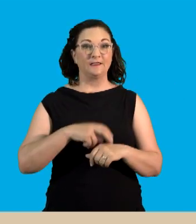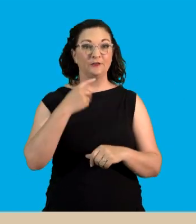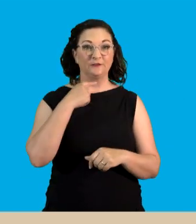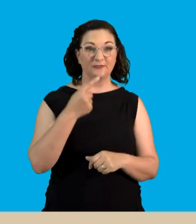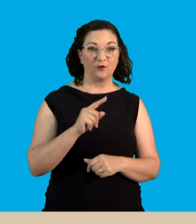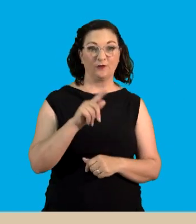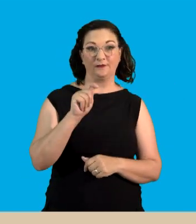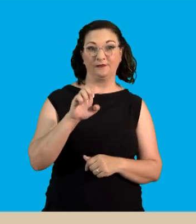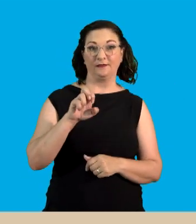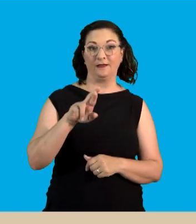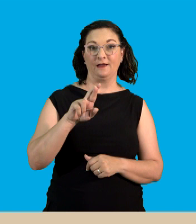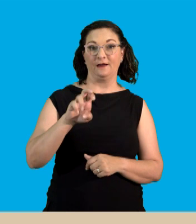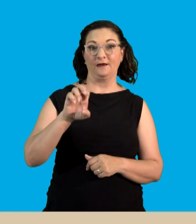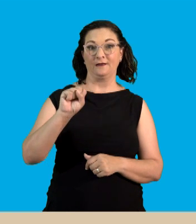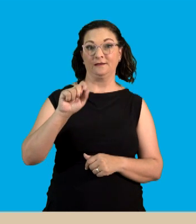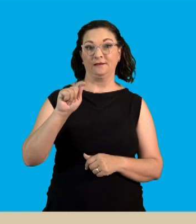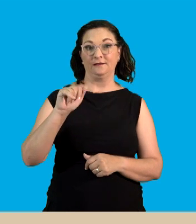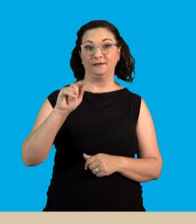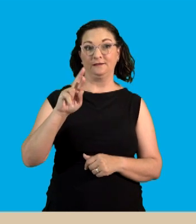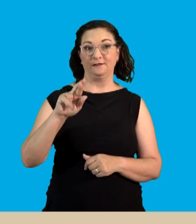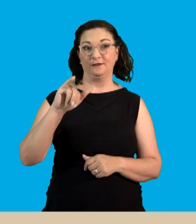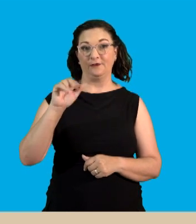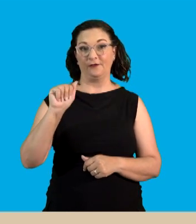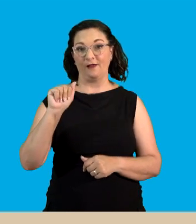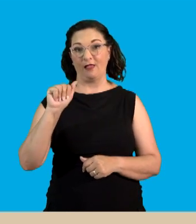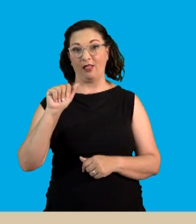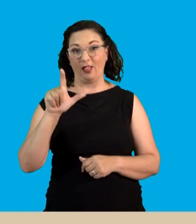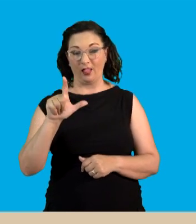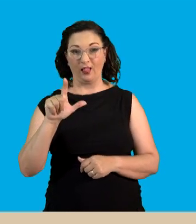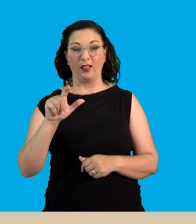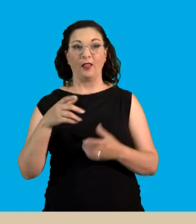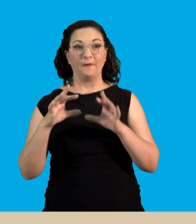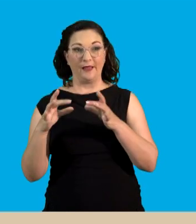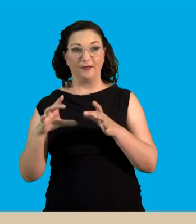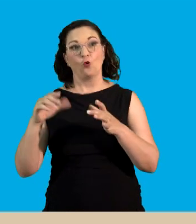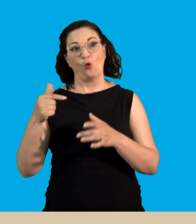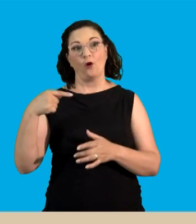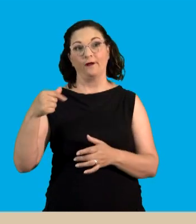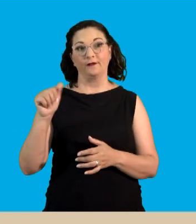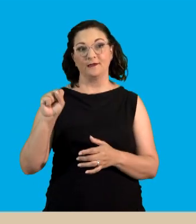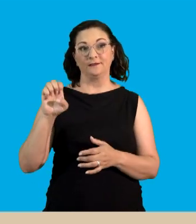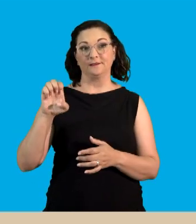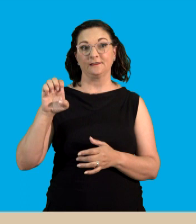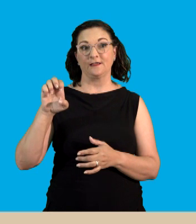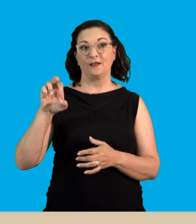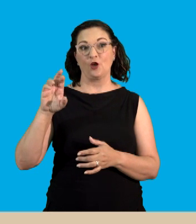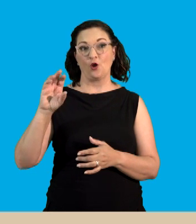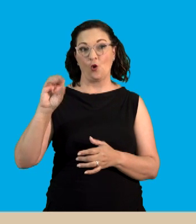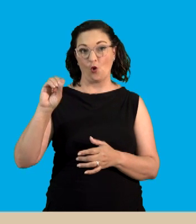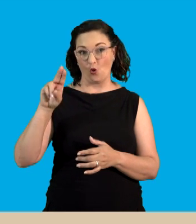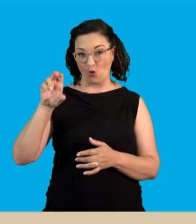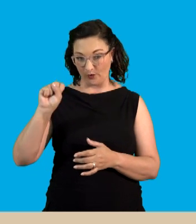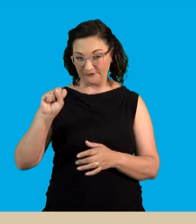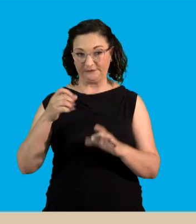the terrestrial planets and gaseous planets. And lastly, be able to describe the shape of